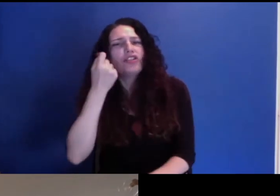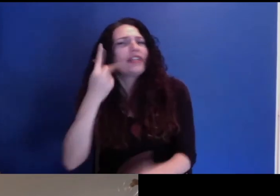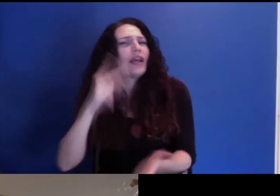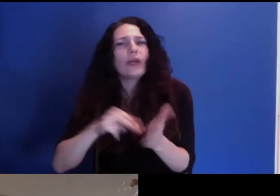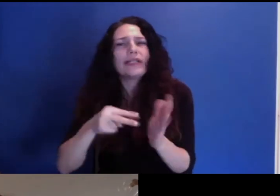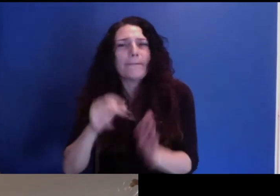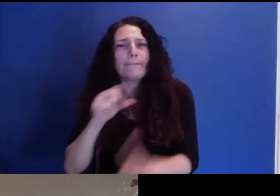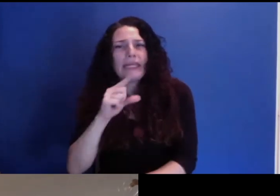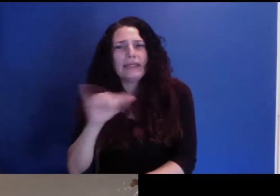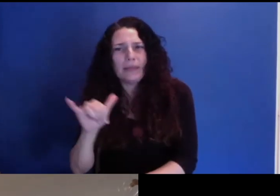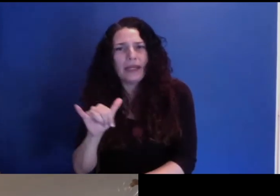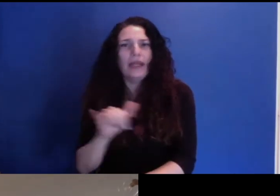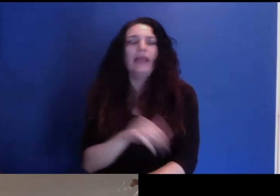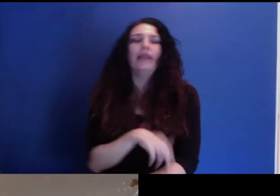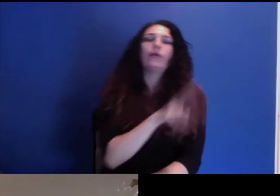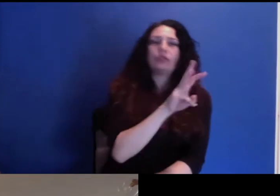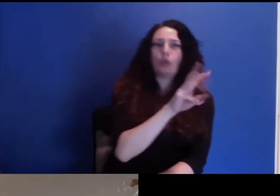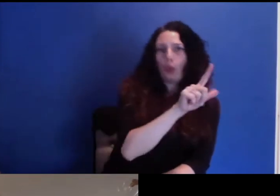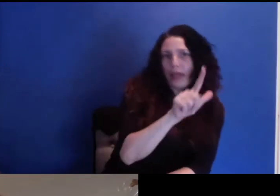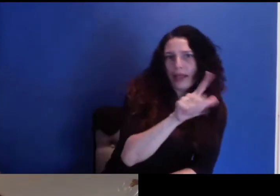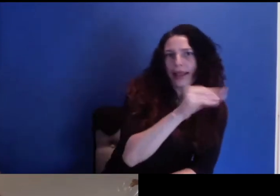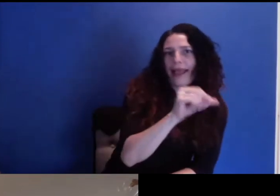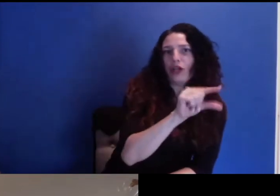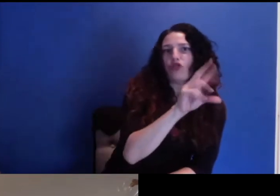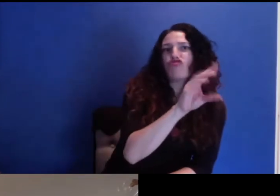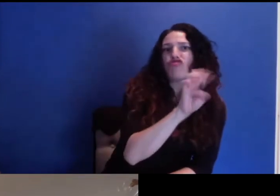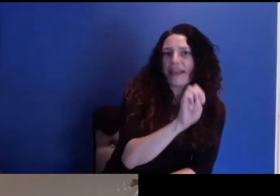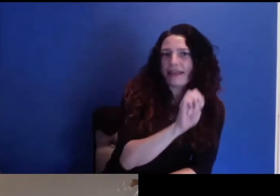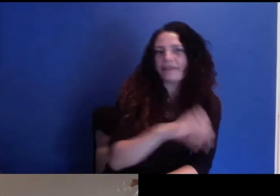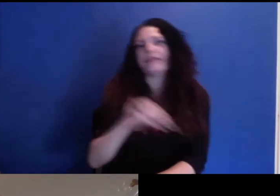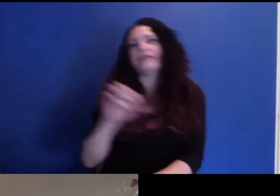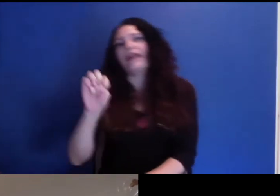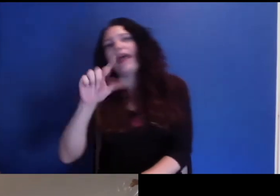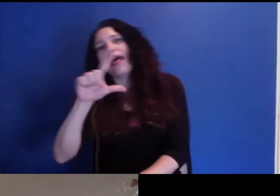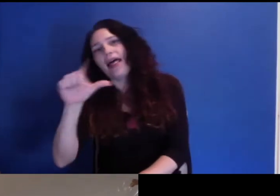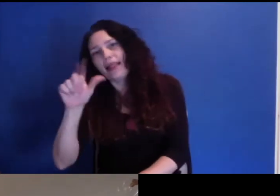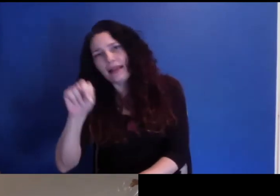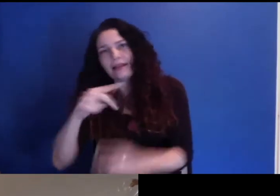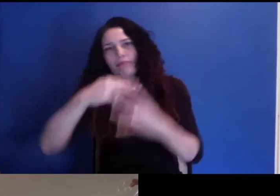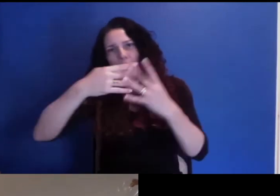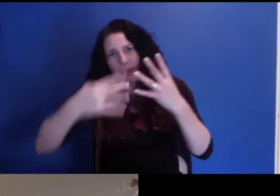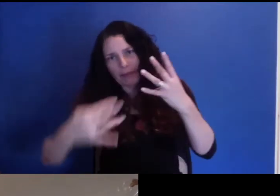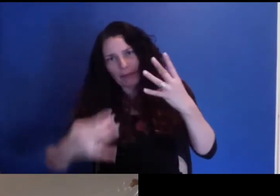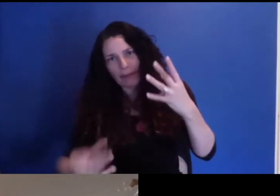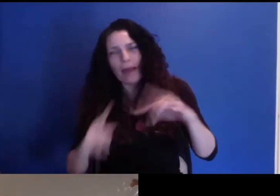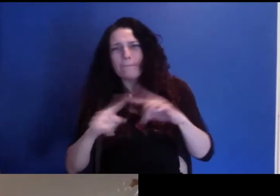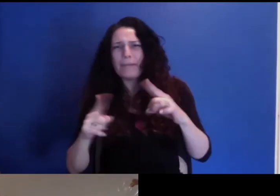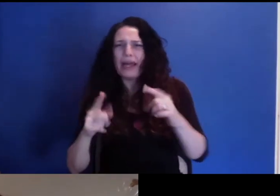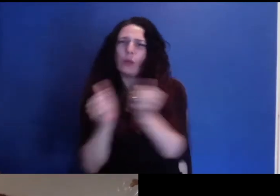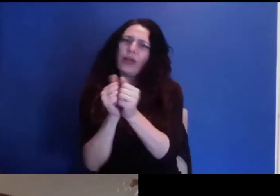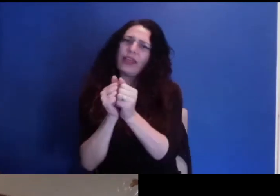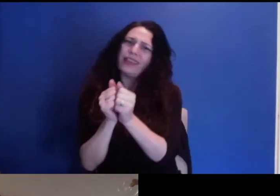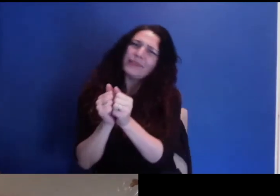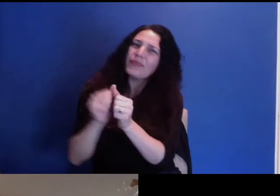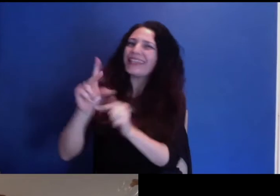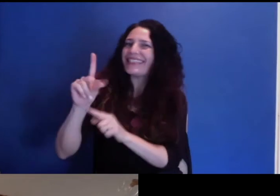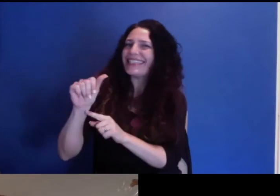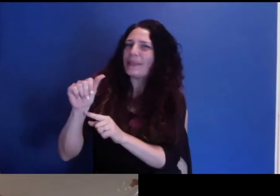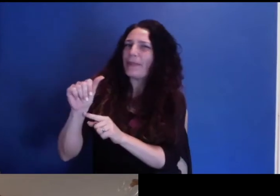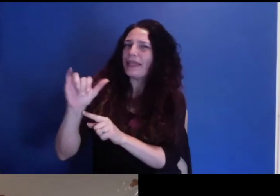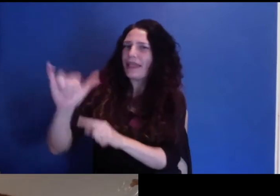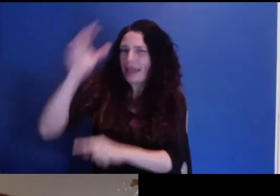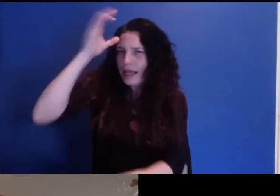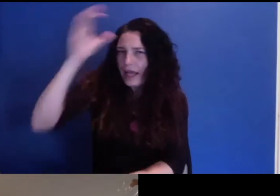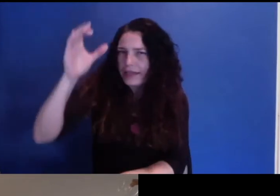was Will and Grace. There was Ellen. There was this. There was that. And I think for disability, I think that the people still have a lack of awareness and